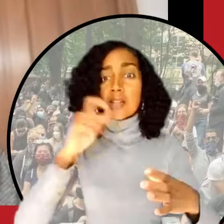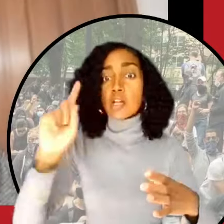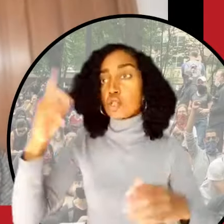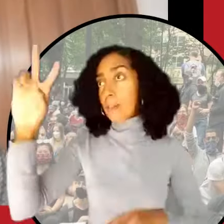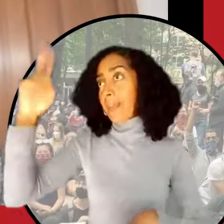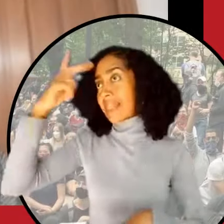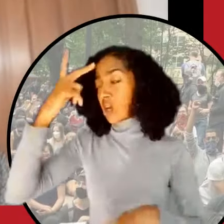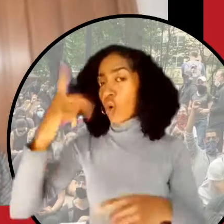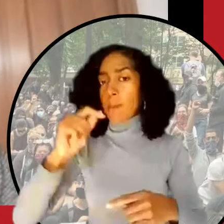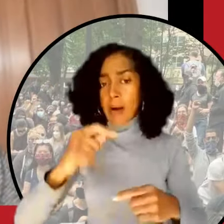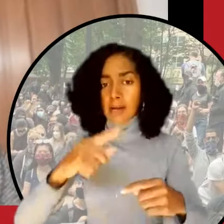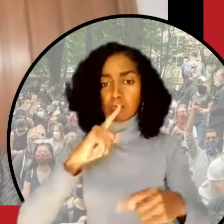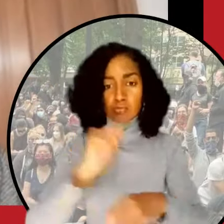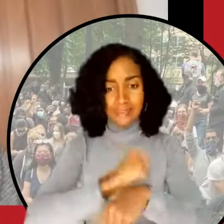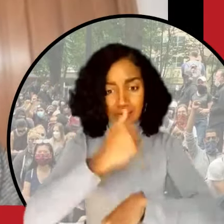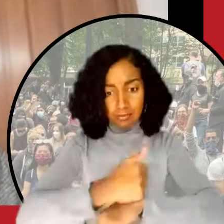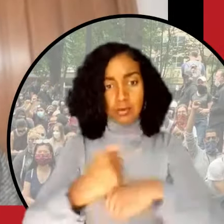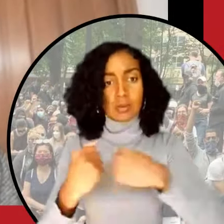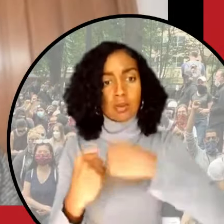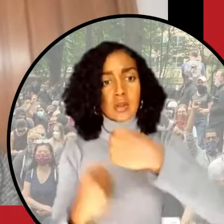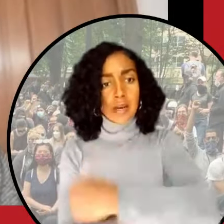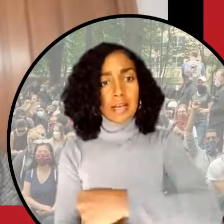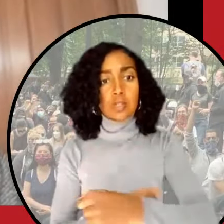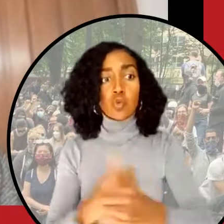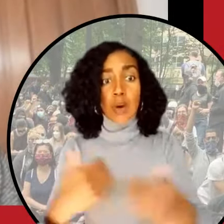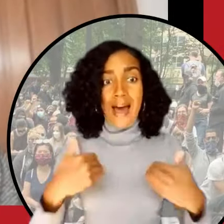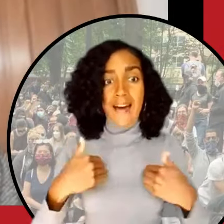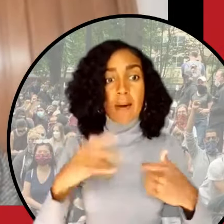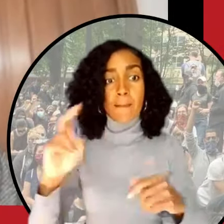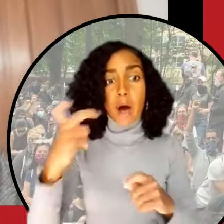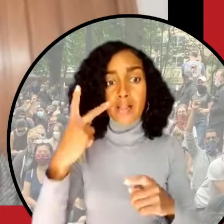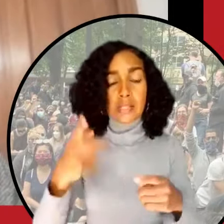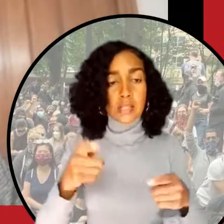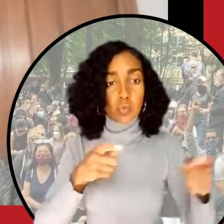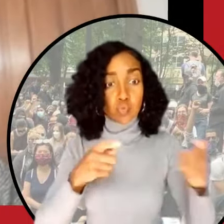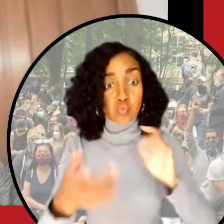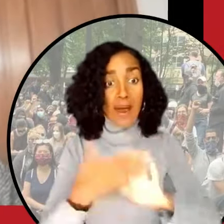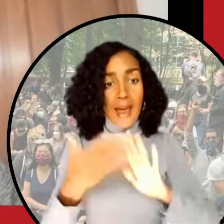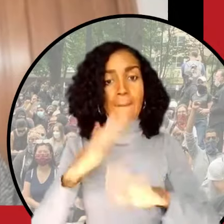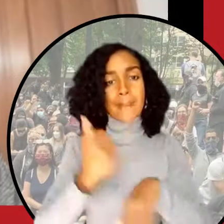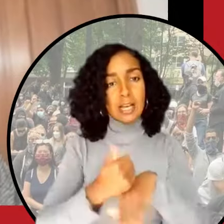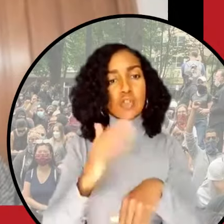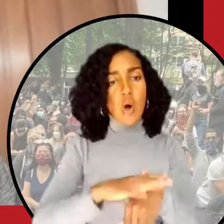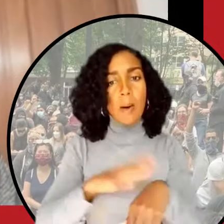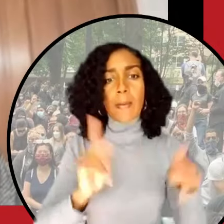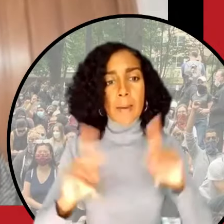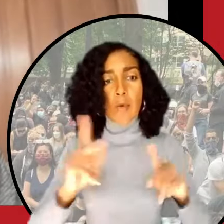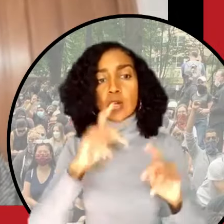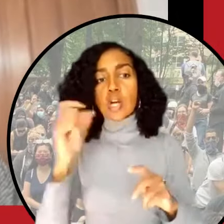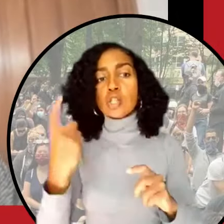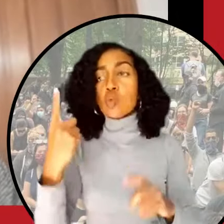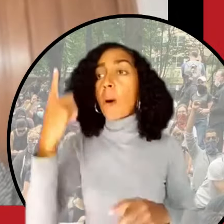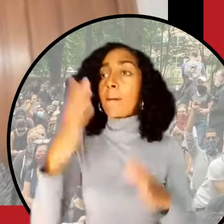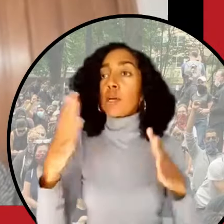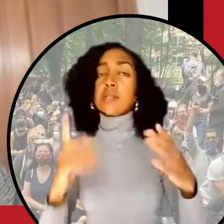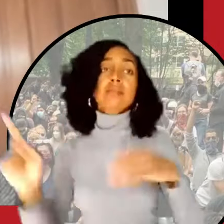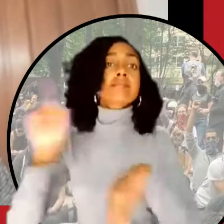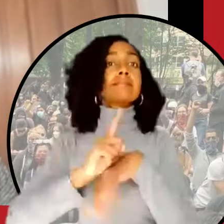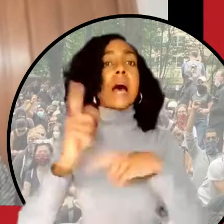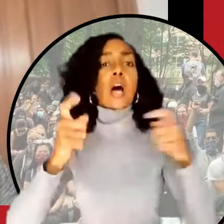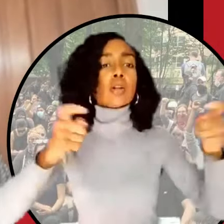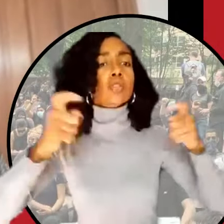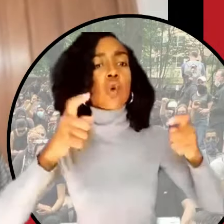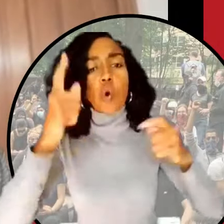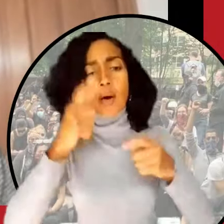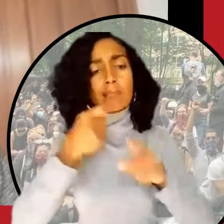politics on our own terms. To not have someone come down and say that we'll represent you, but we'll represent ourselves with a political